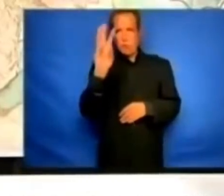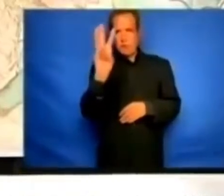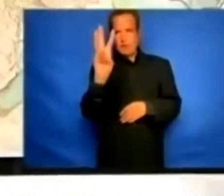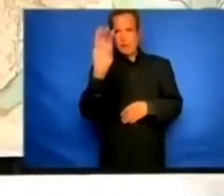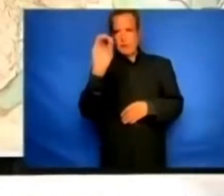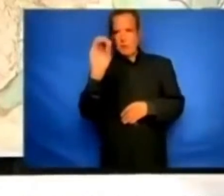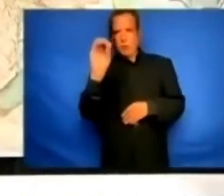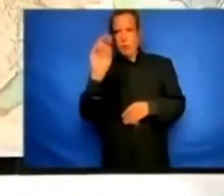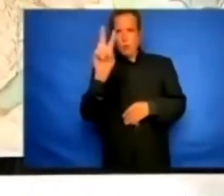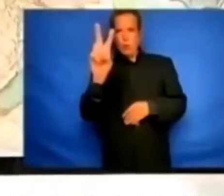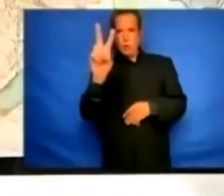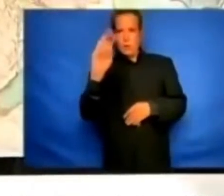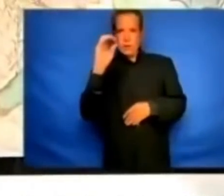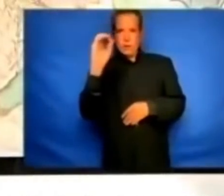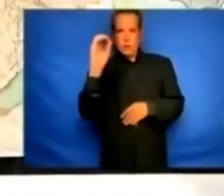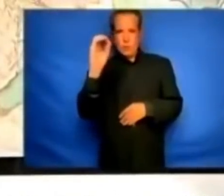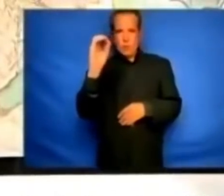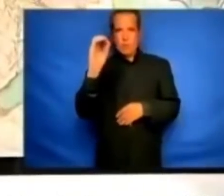877-860-6020. Again, that number is